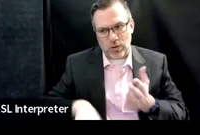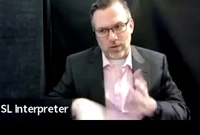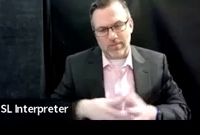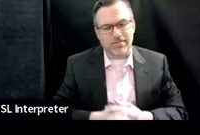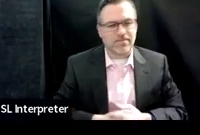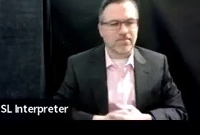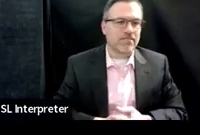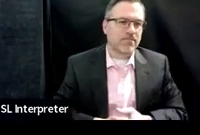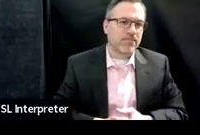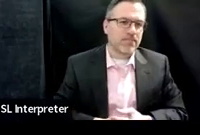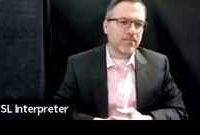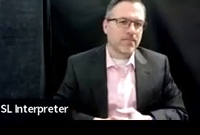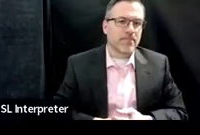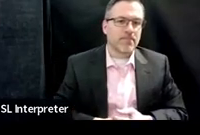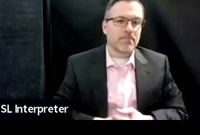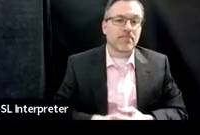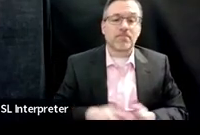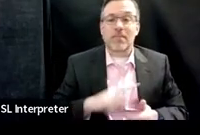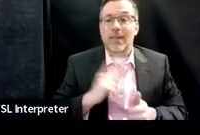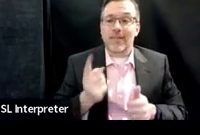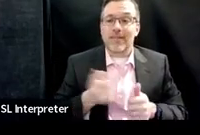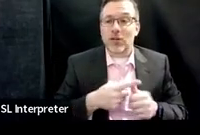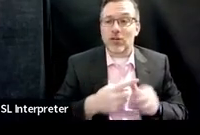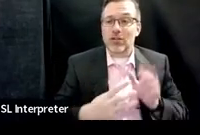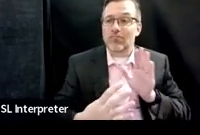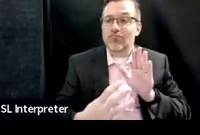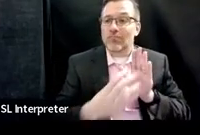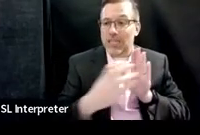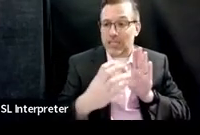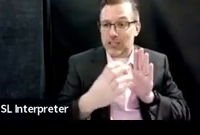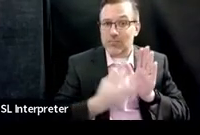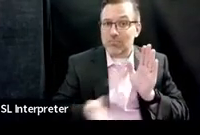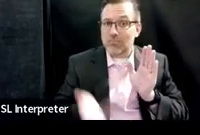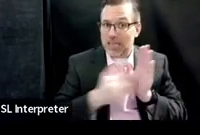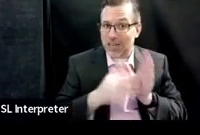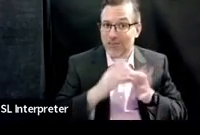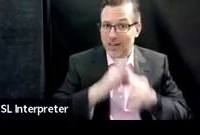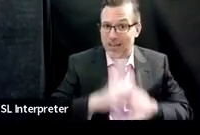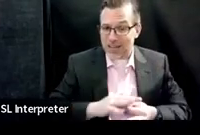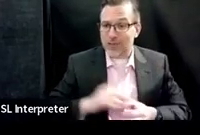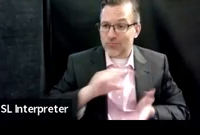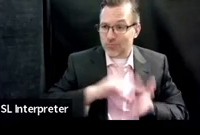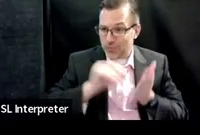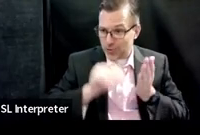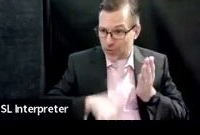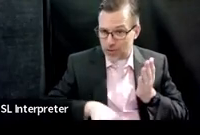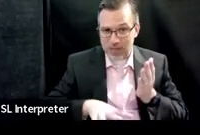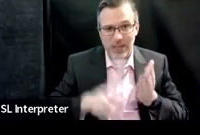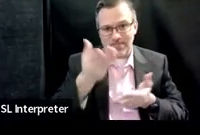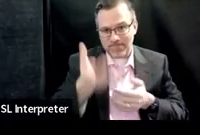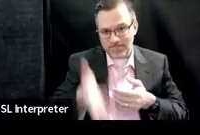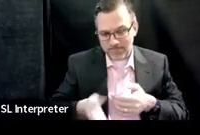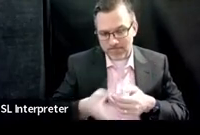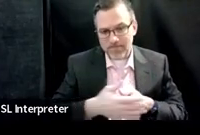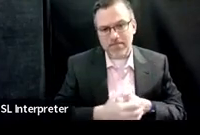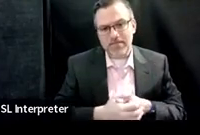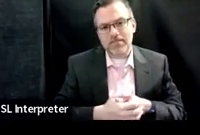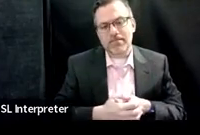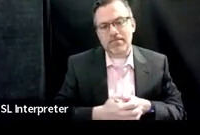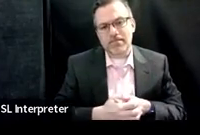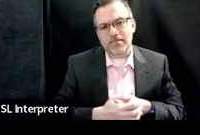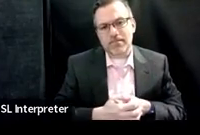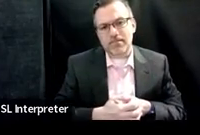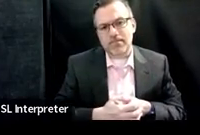All right, the first section of the written notice, again, is that child-related information, everything to do with the child, and then